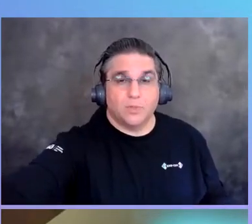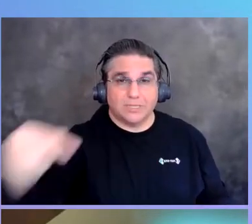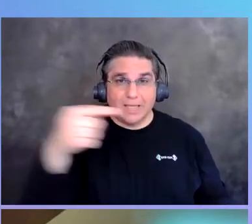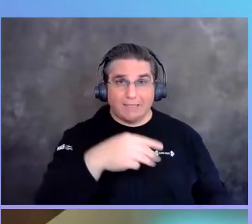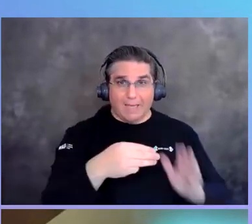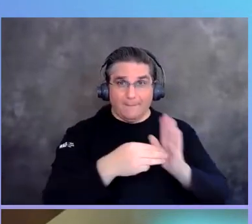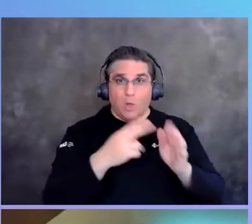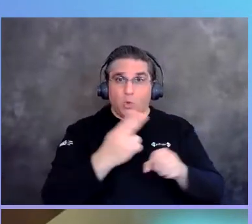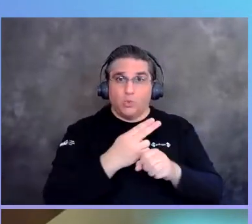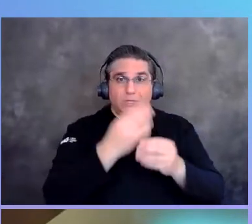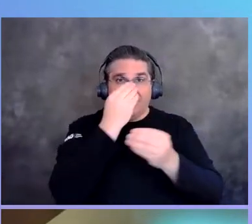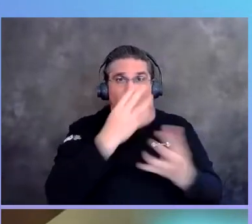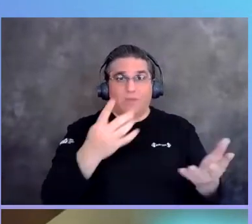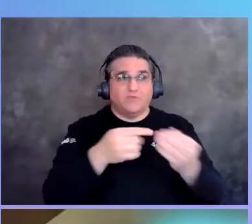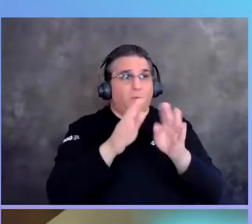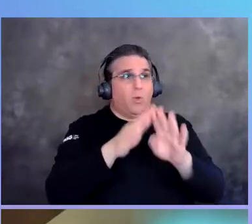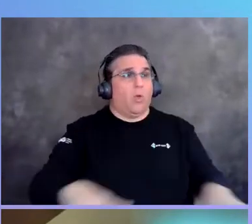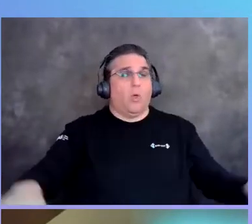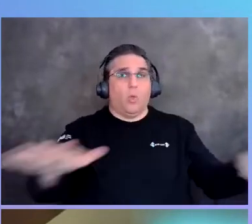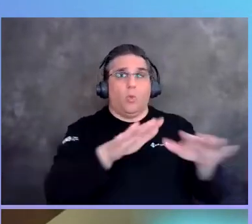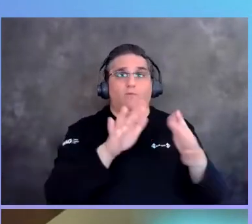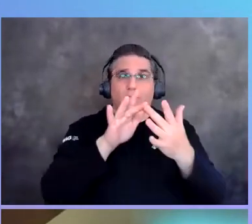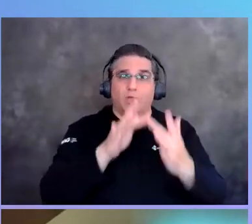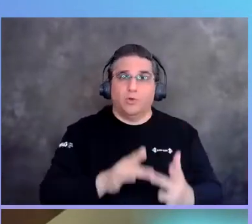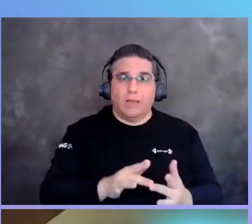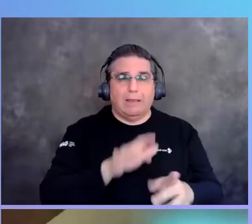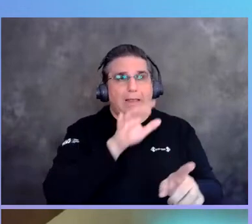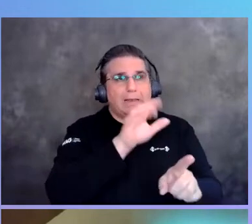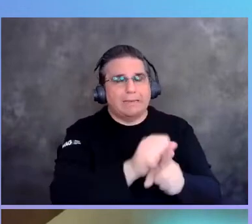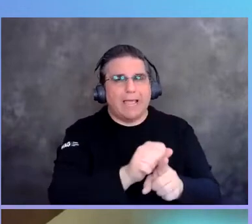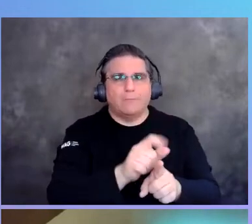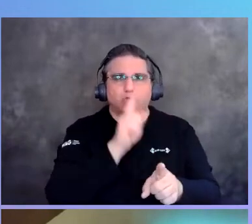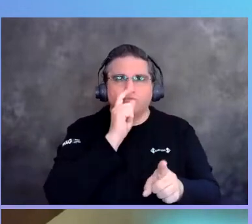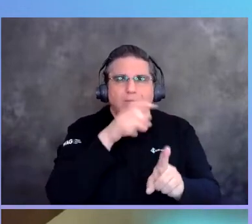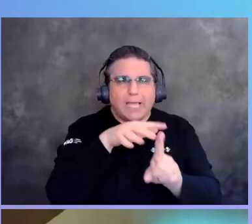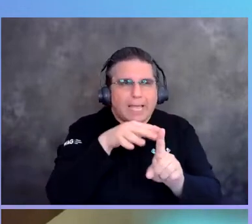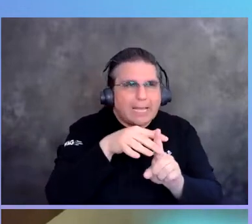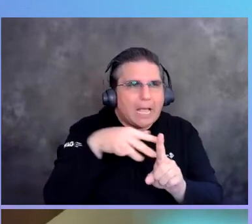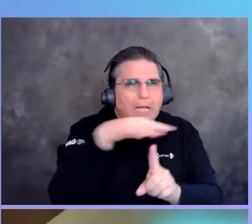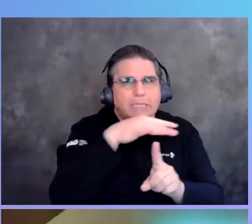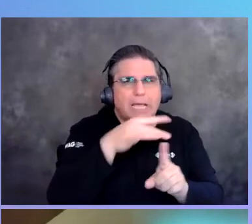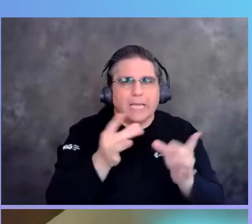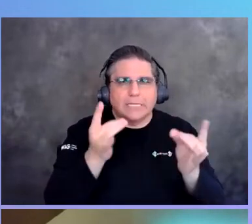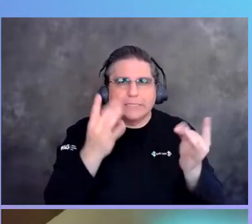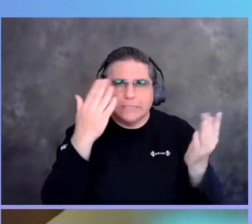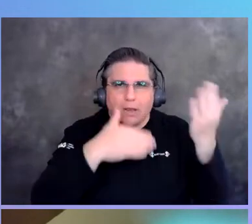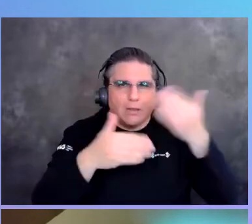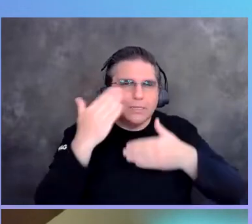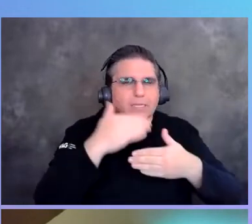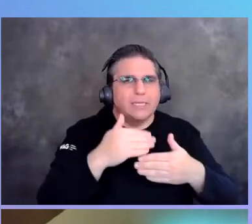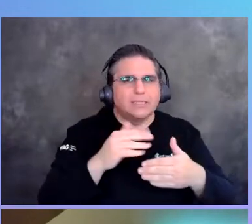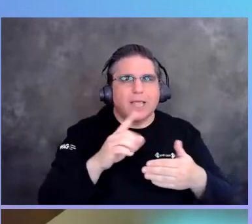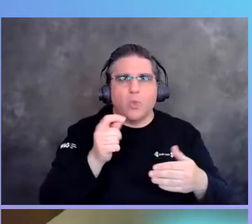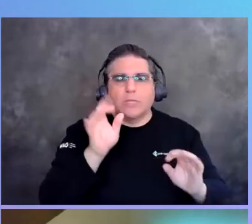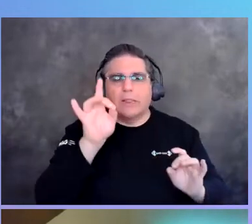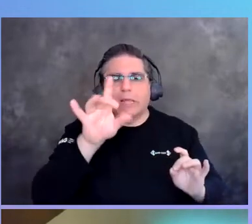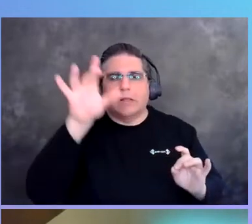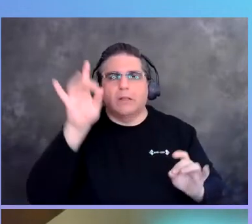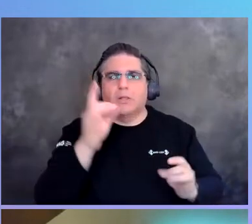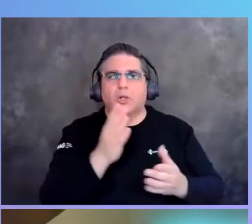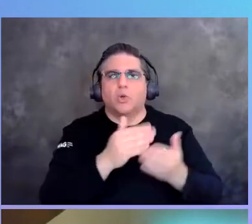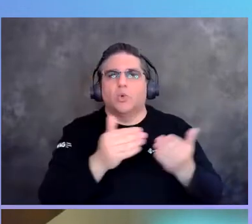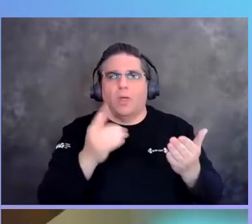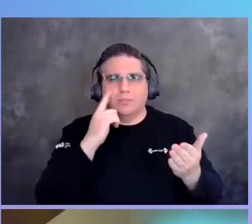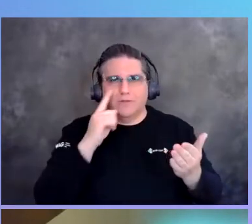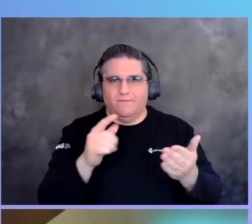it can understand and capture the context, subtleties, and nuance in human language. I think as Dylan's examples showed, it is